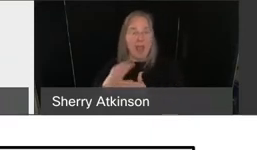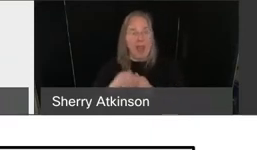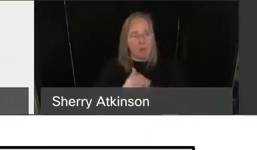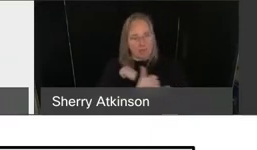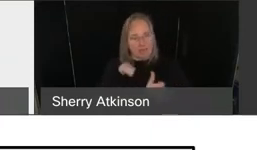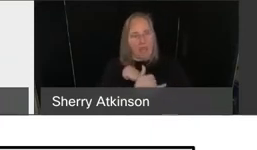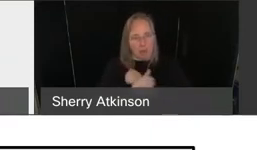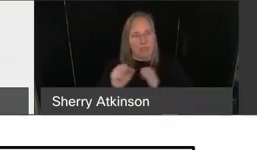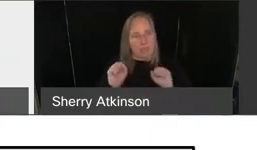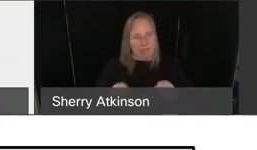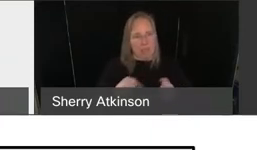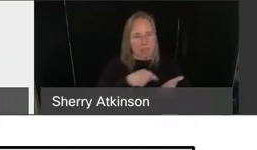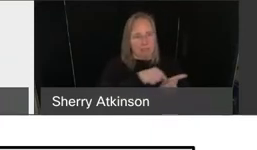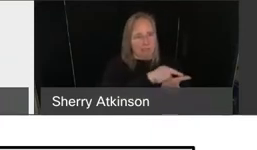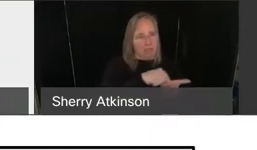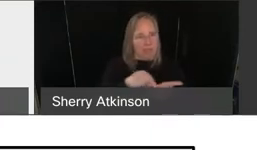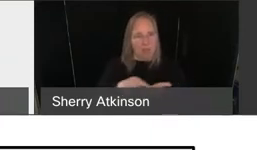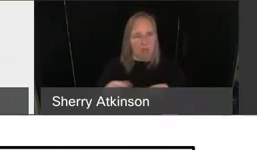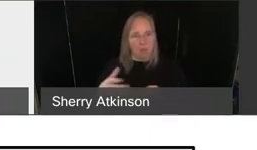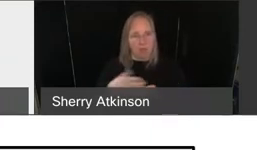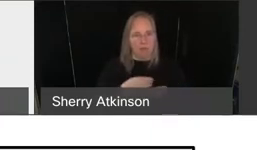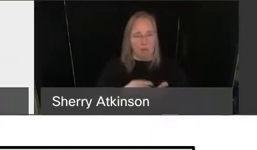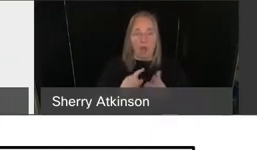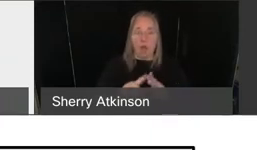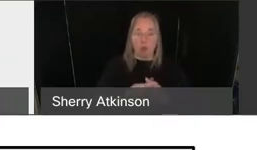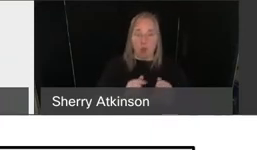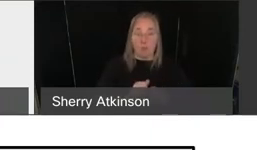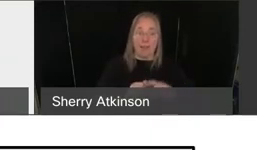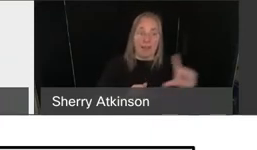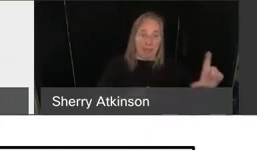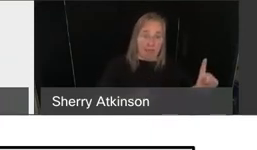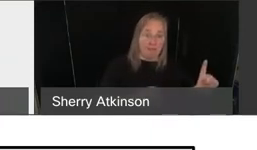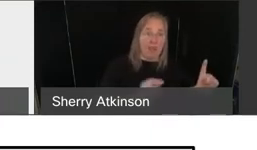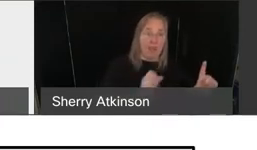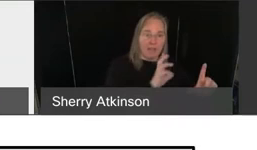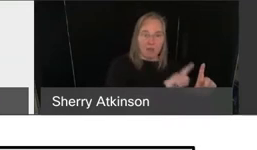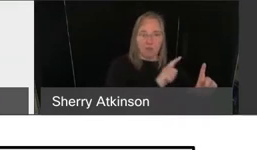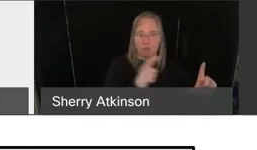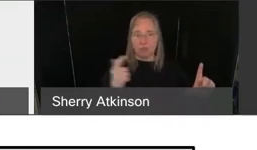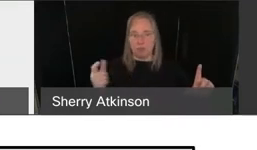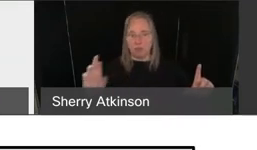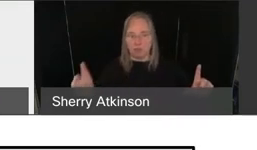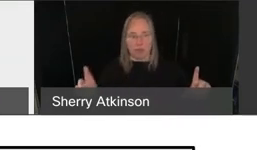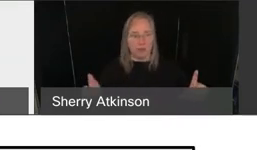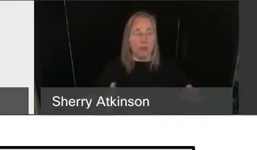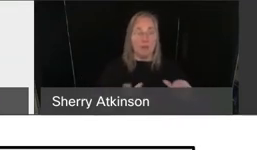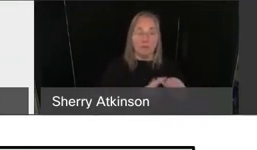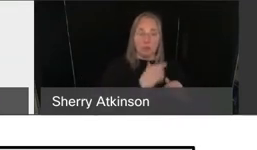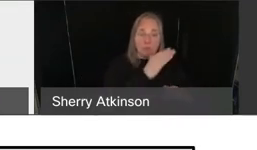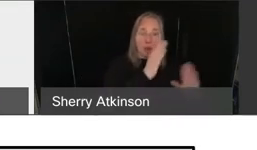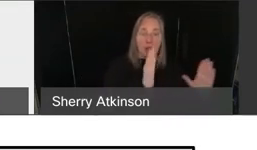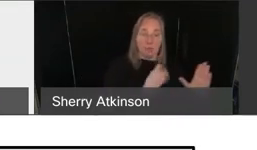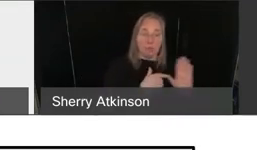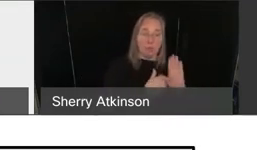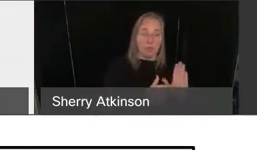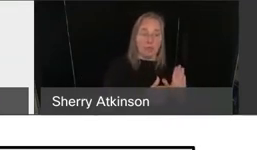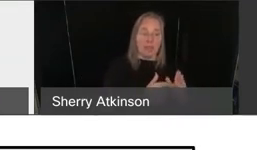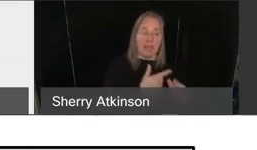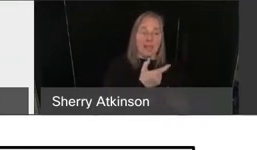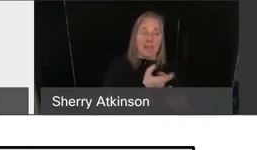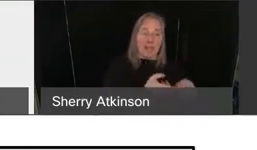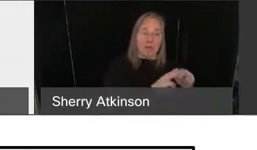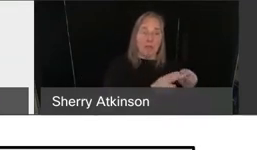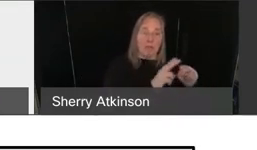revenue. So I'll start with the left and I'll move to the right. The first box points out the incremental property